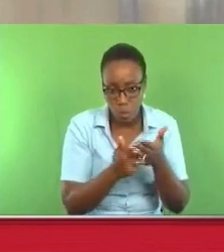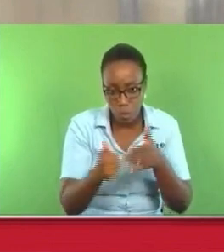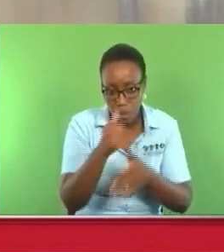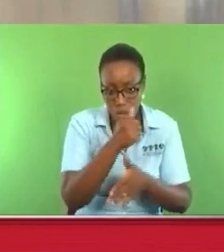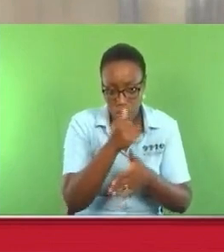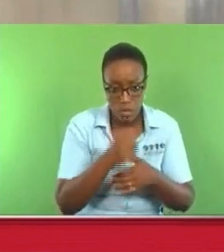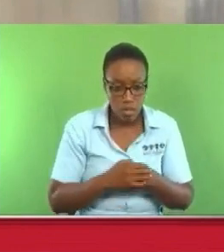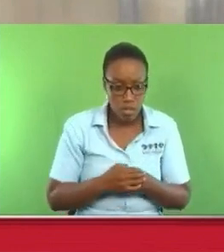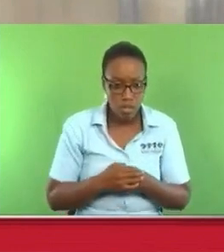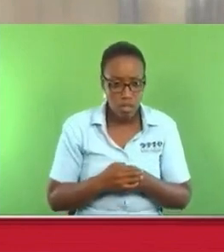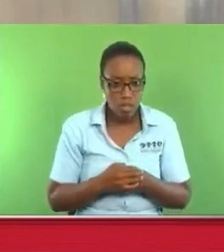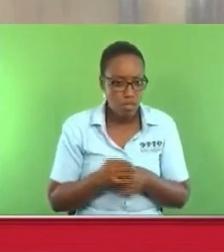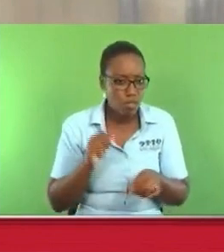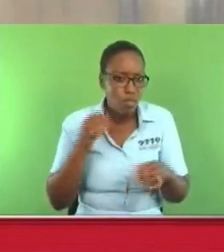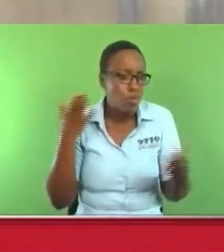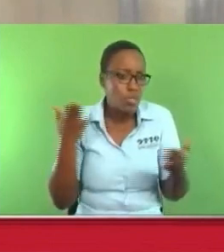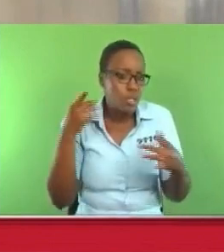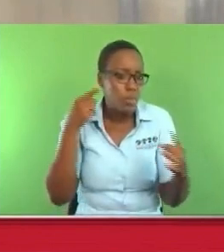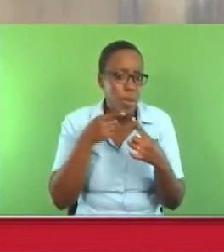they just collateral damage?